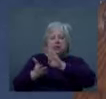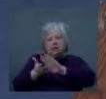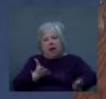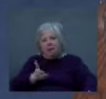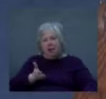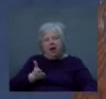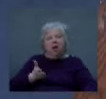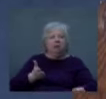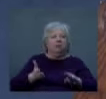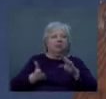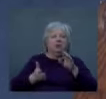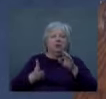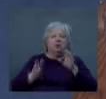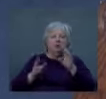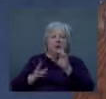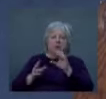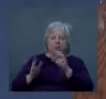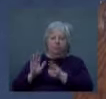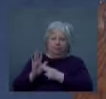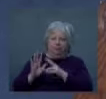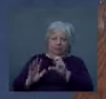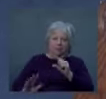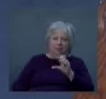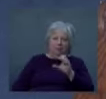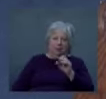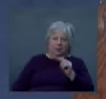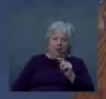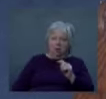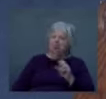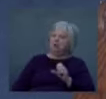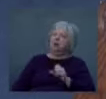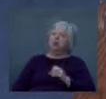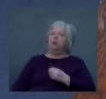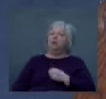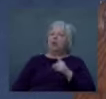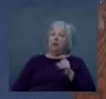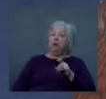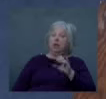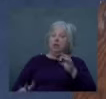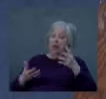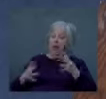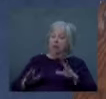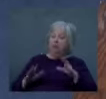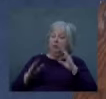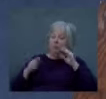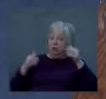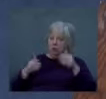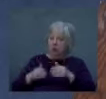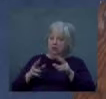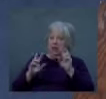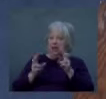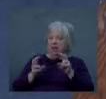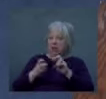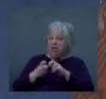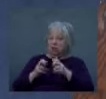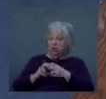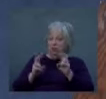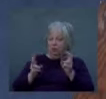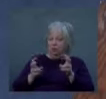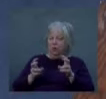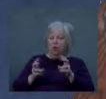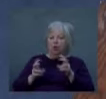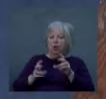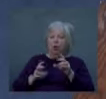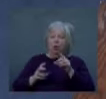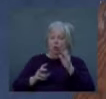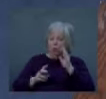So, my question is after the issue is addressed, do and will